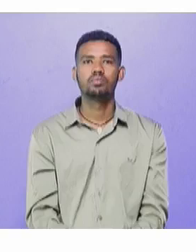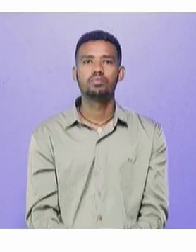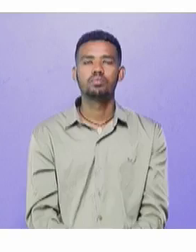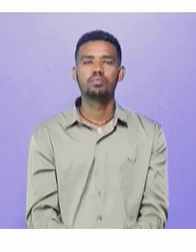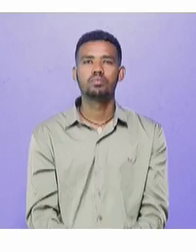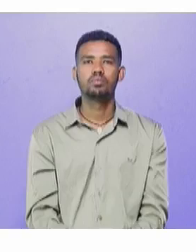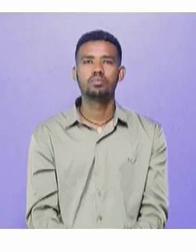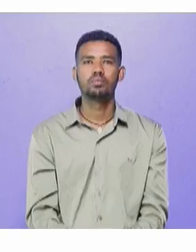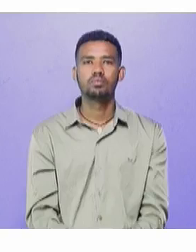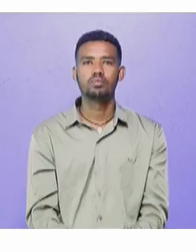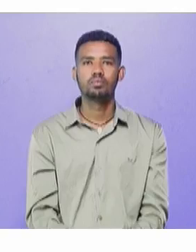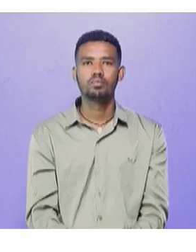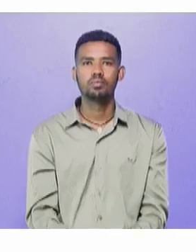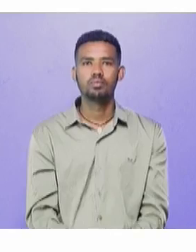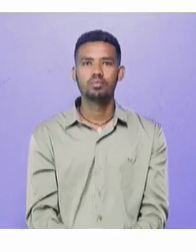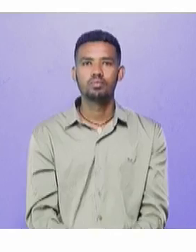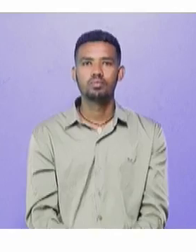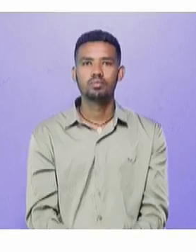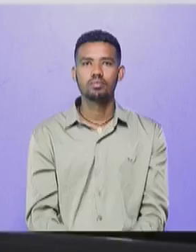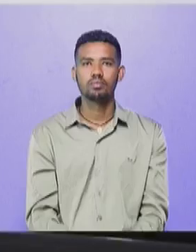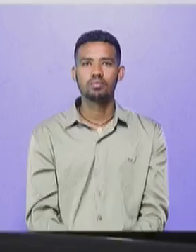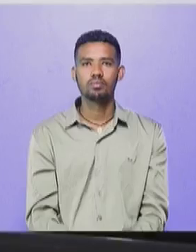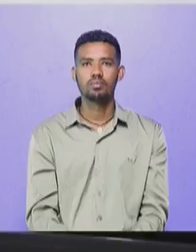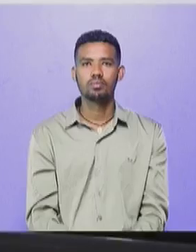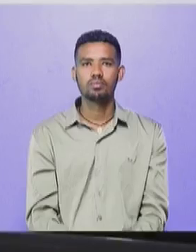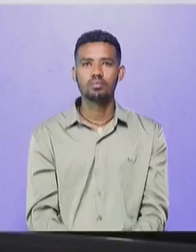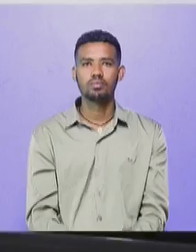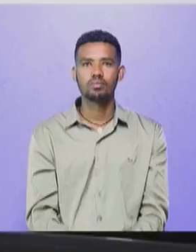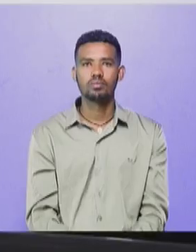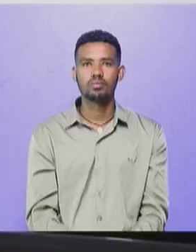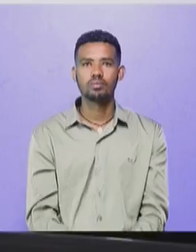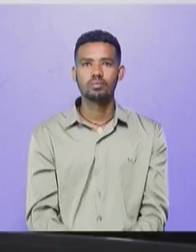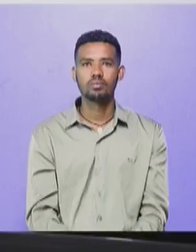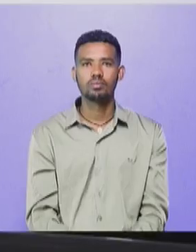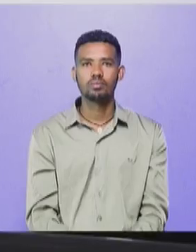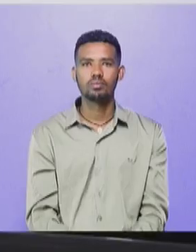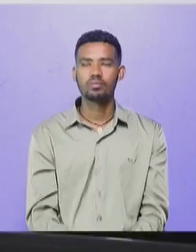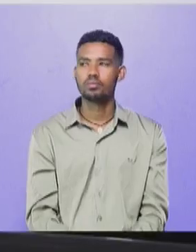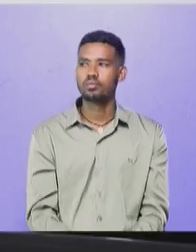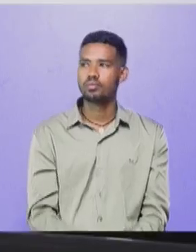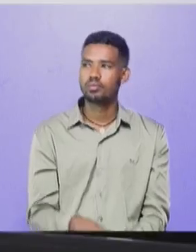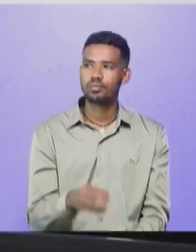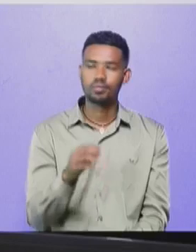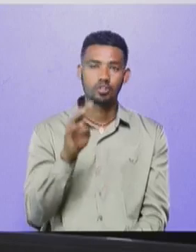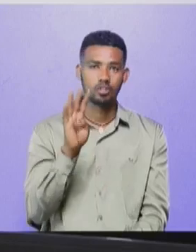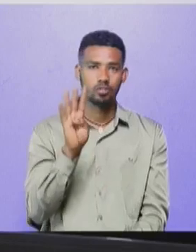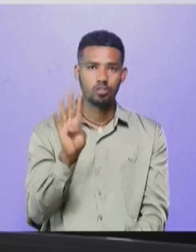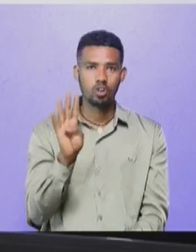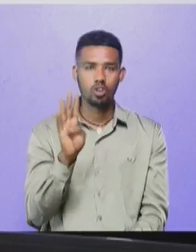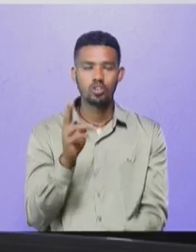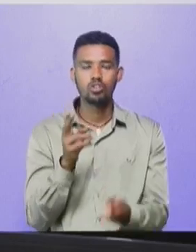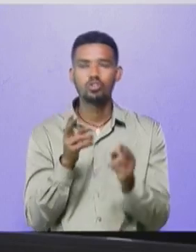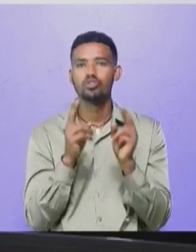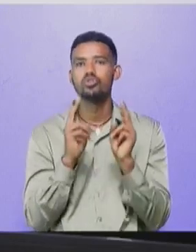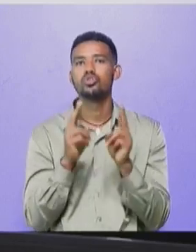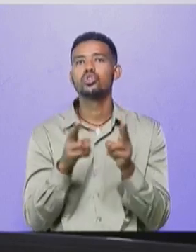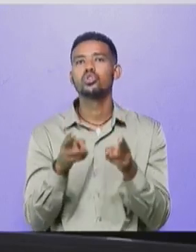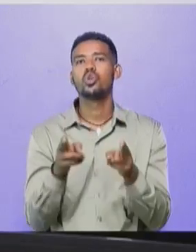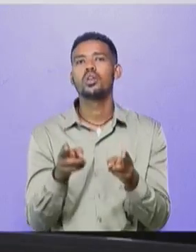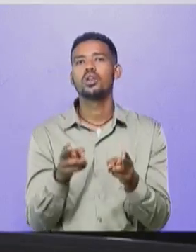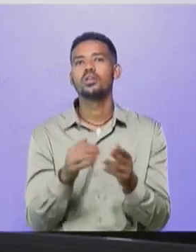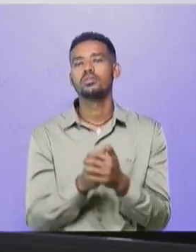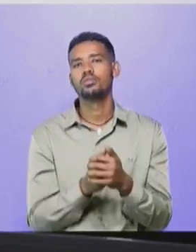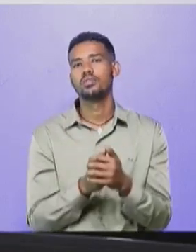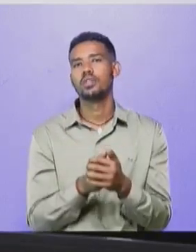boxes. Box, boxes. Here is for story.